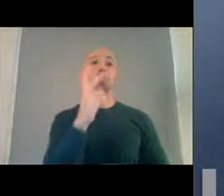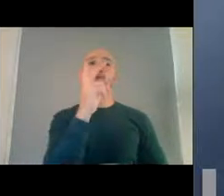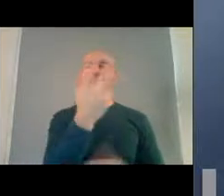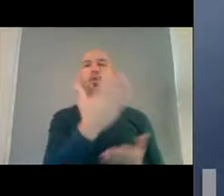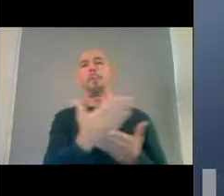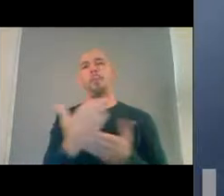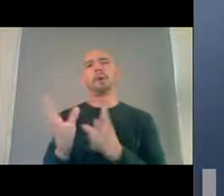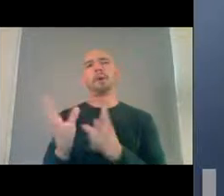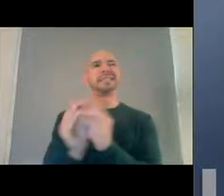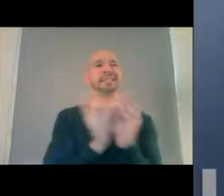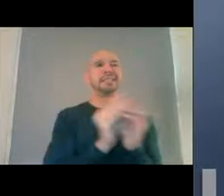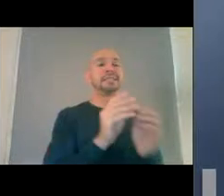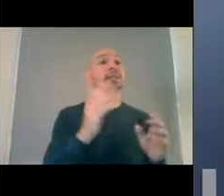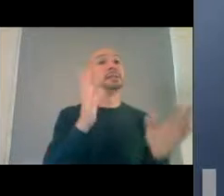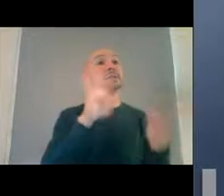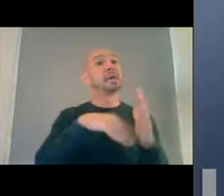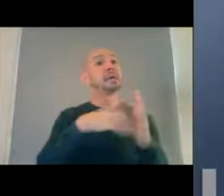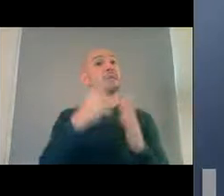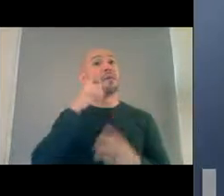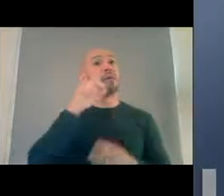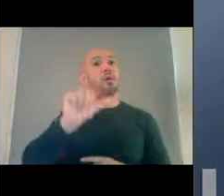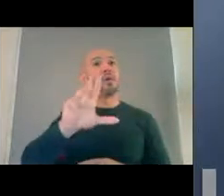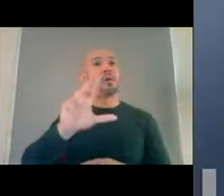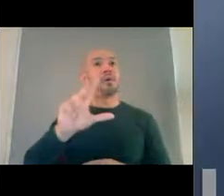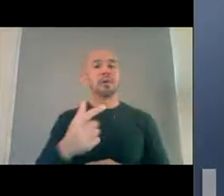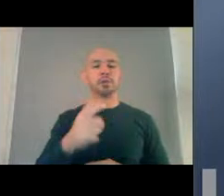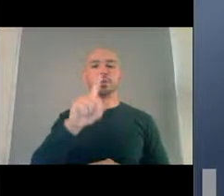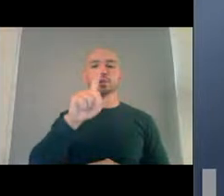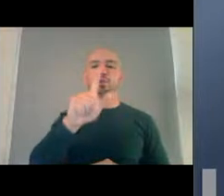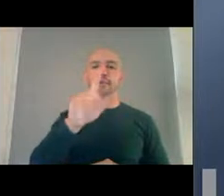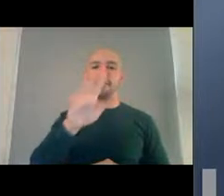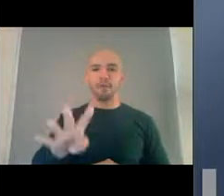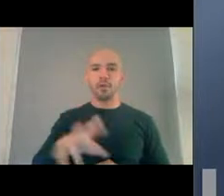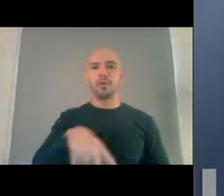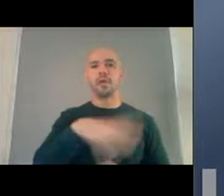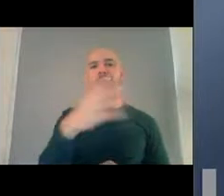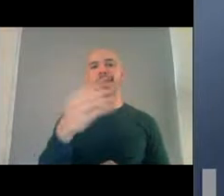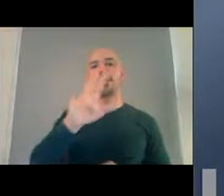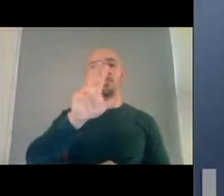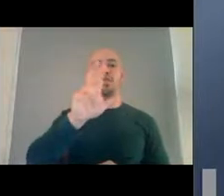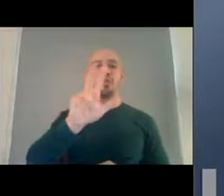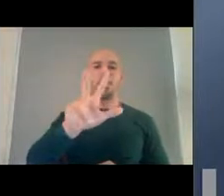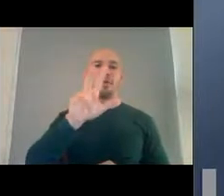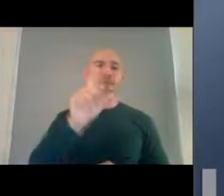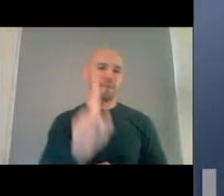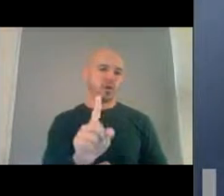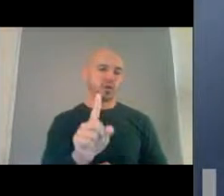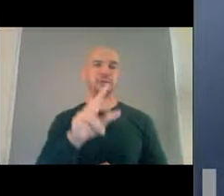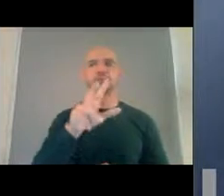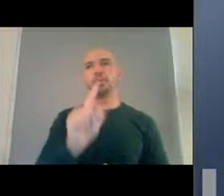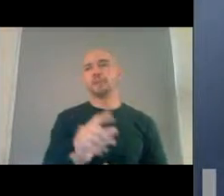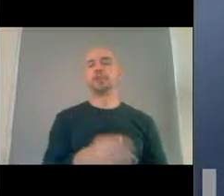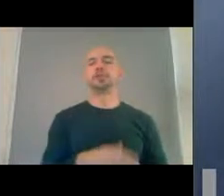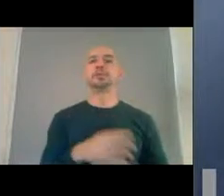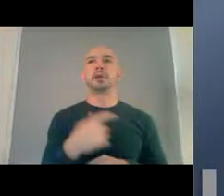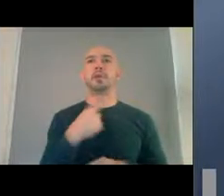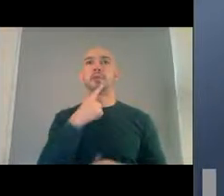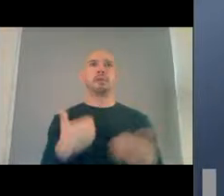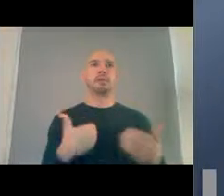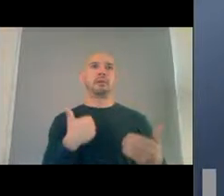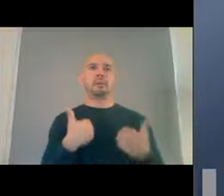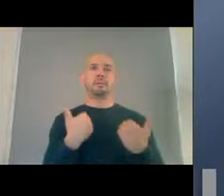august 24th and 31st i'm so very pleased to have made it so far in this effort um